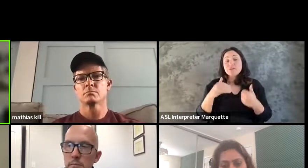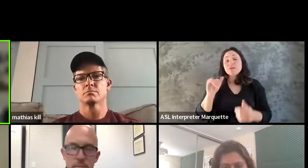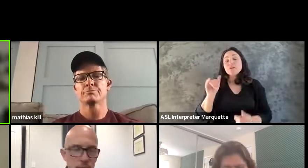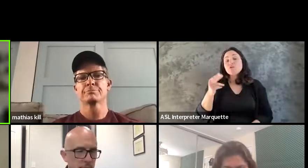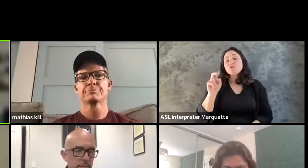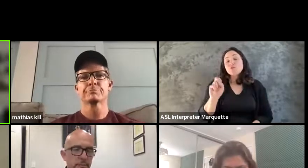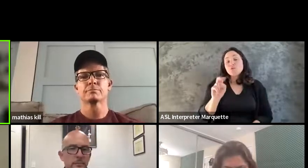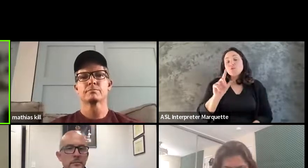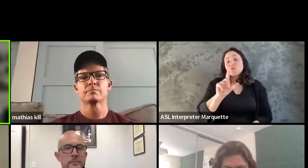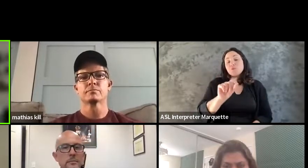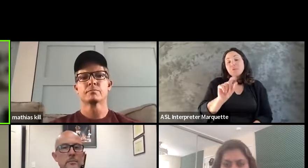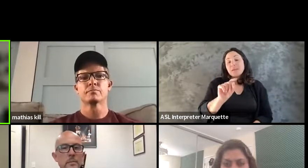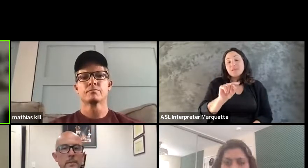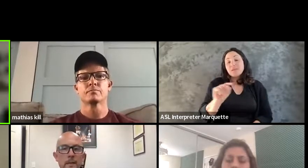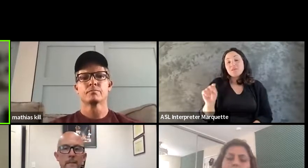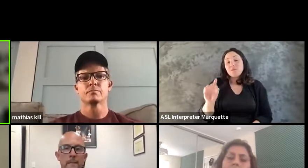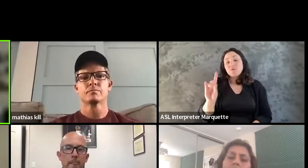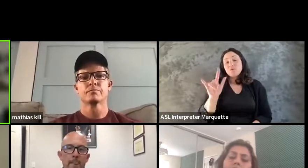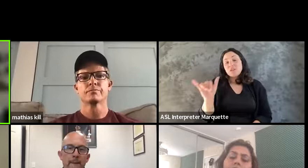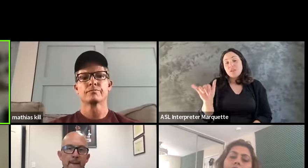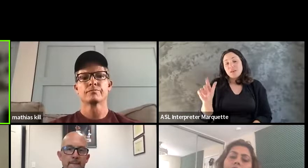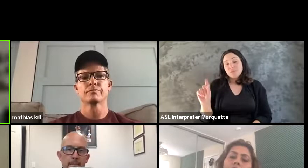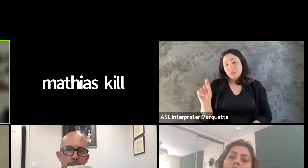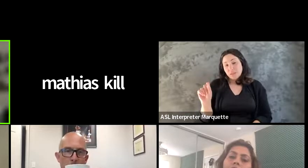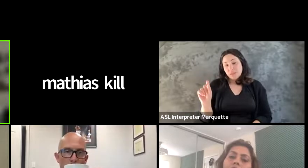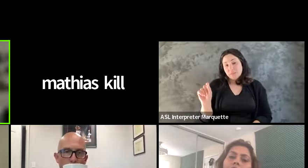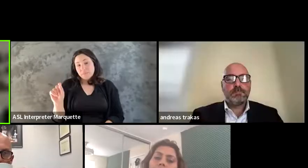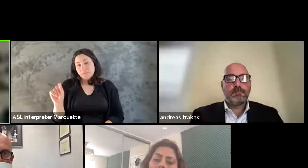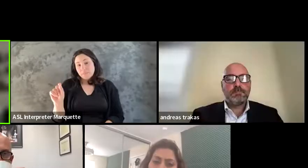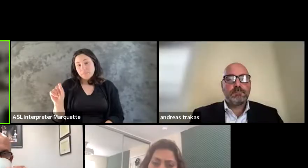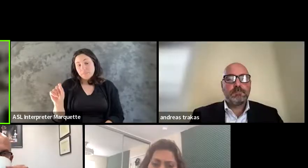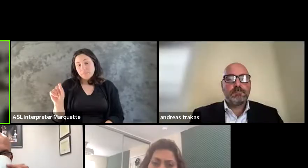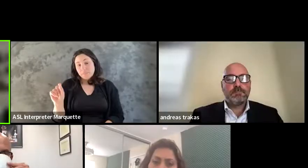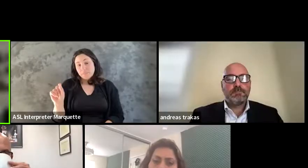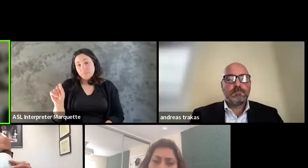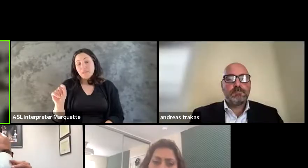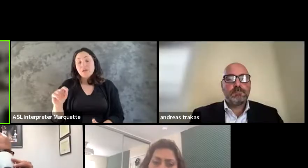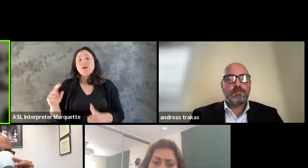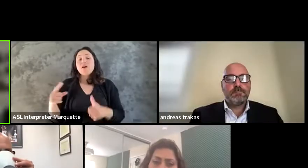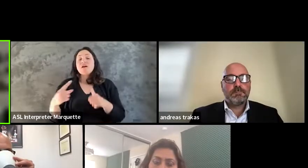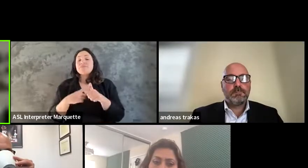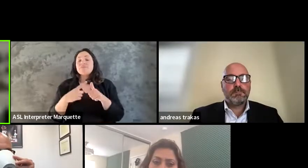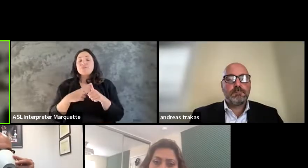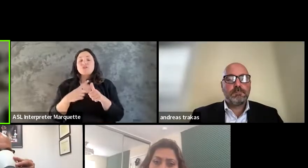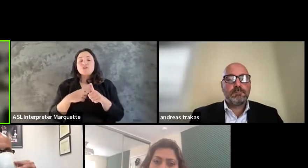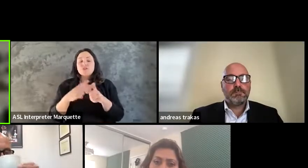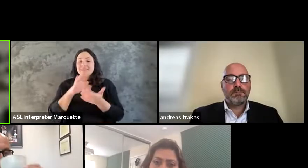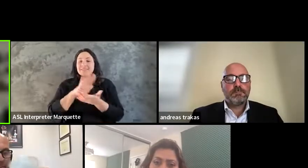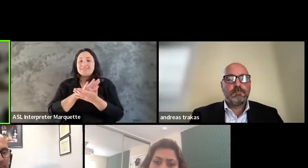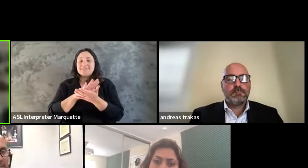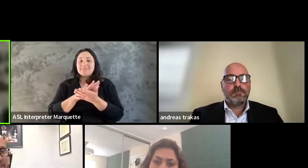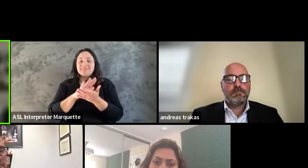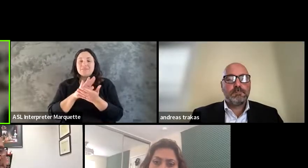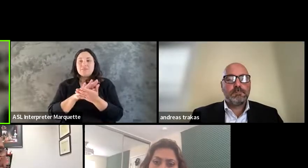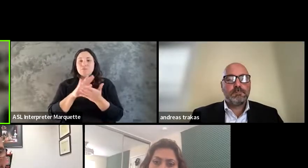20th to July 20th. We always start by teacher recommendations. We don't have an